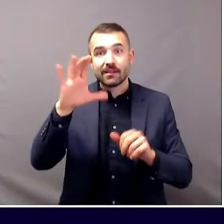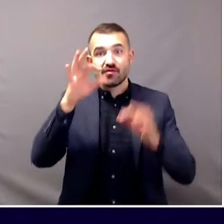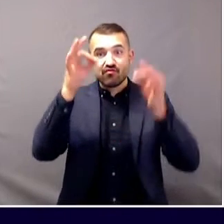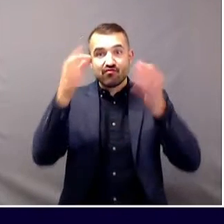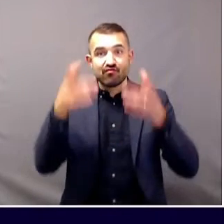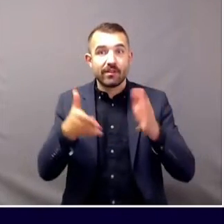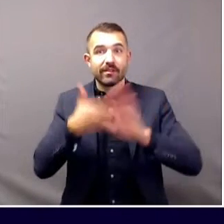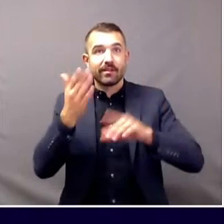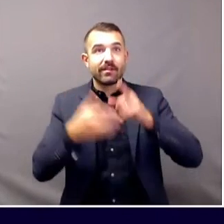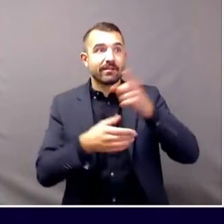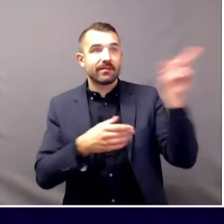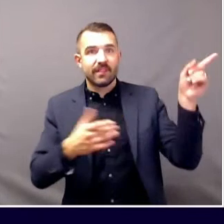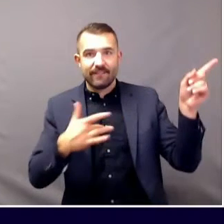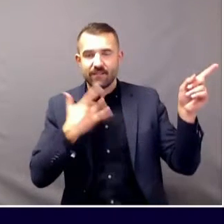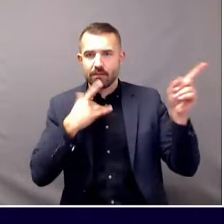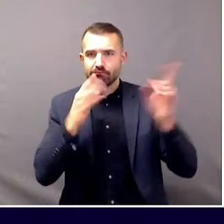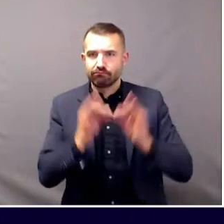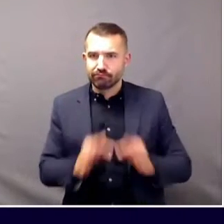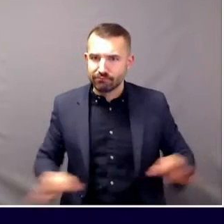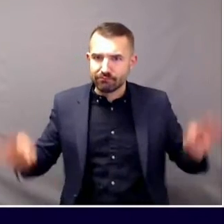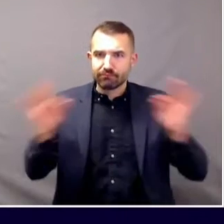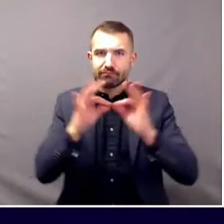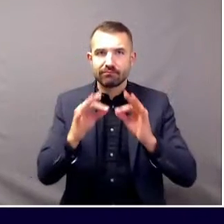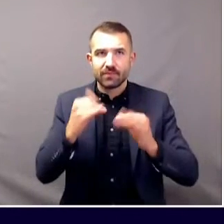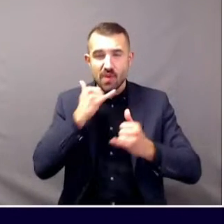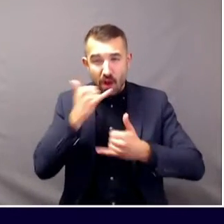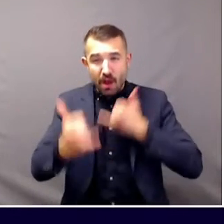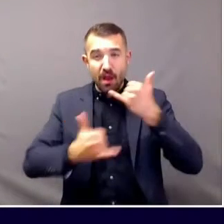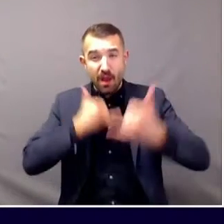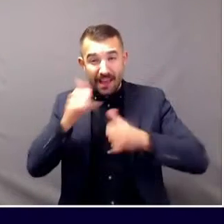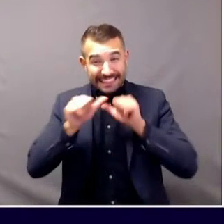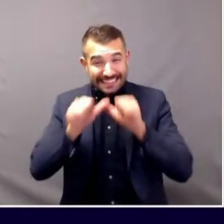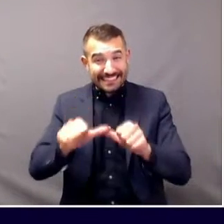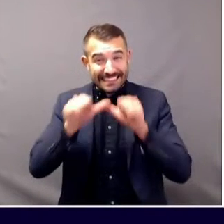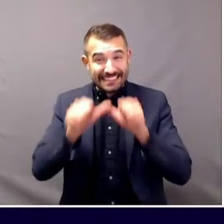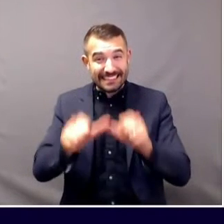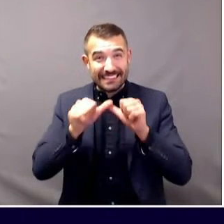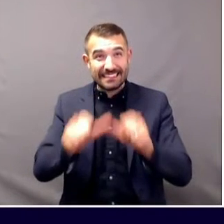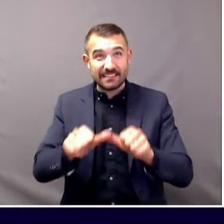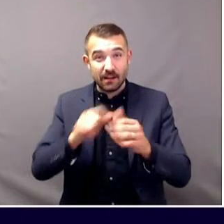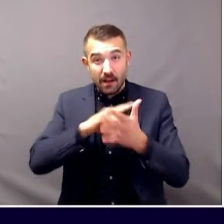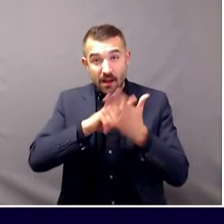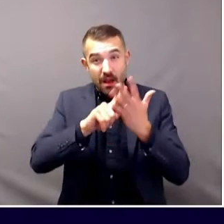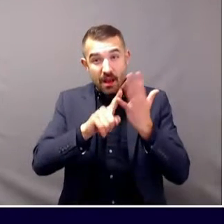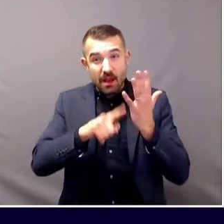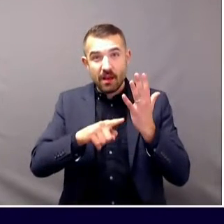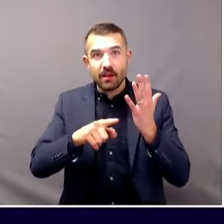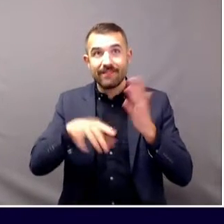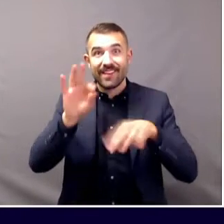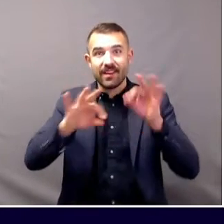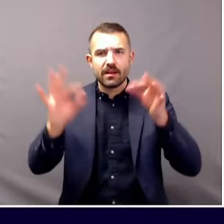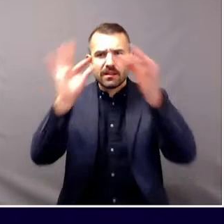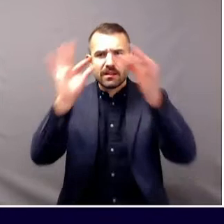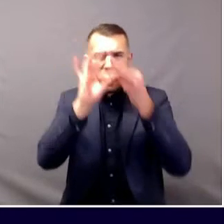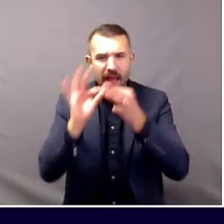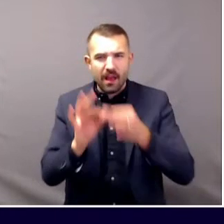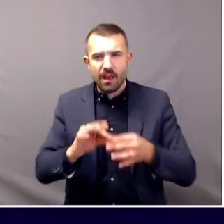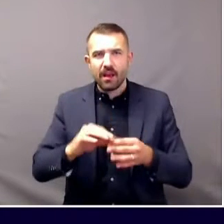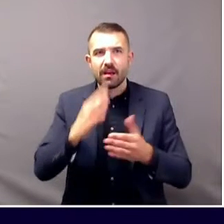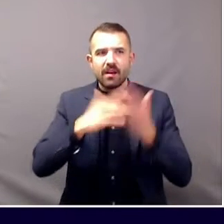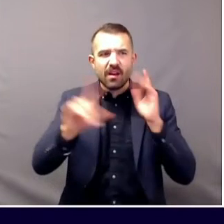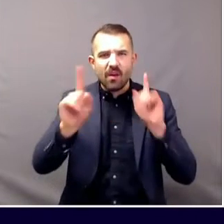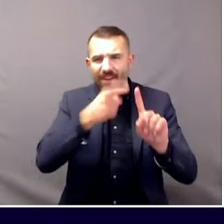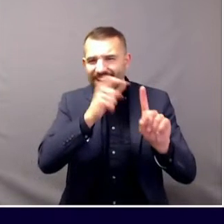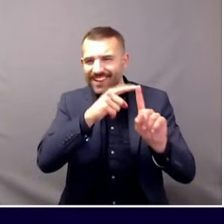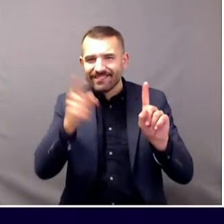to have value even when we are seeing increasing case counts. And so I think that informs my view of the